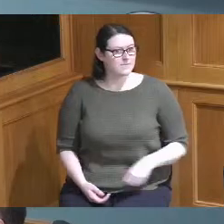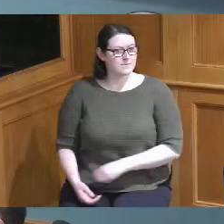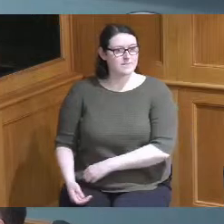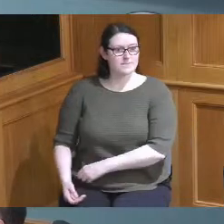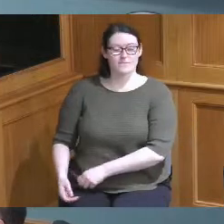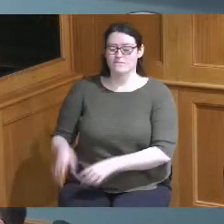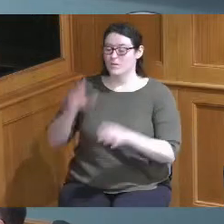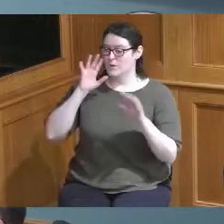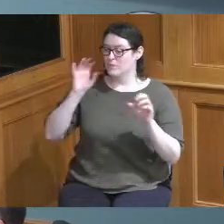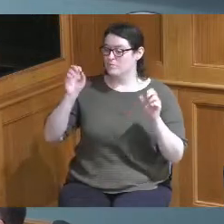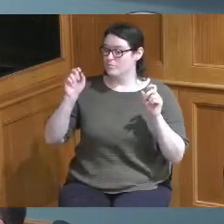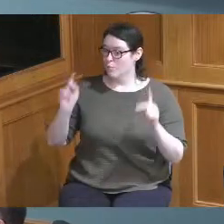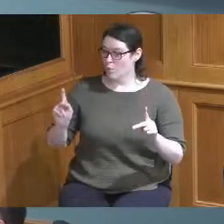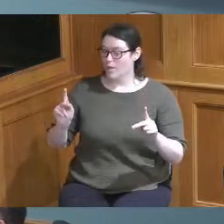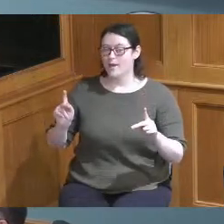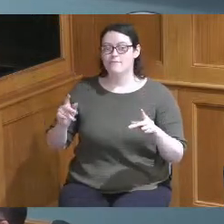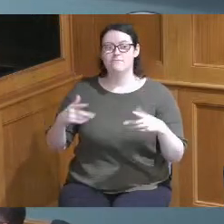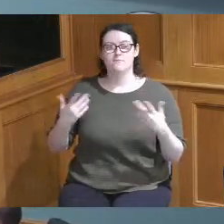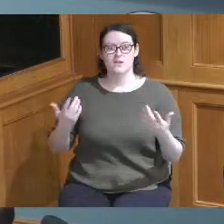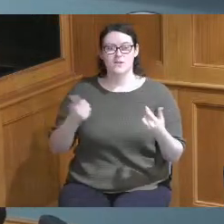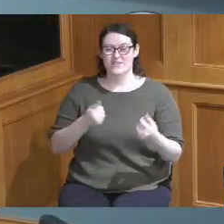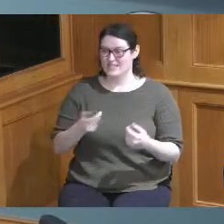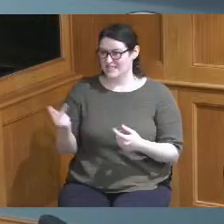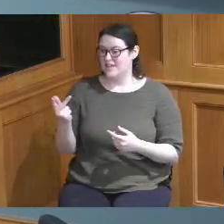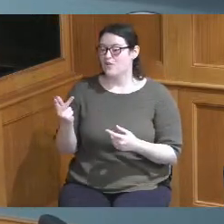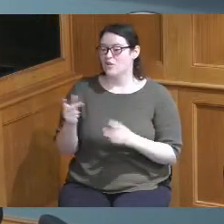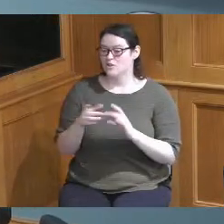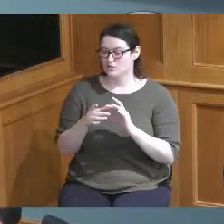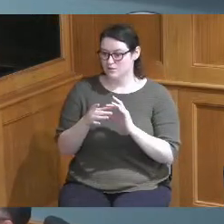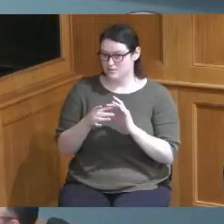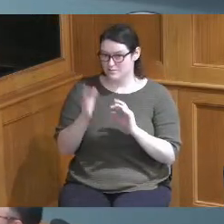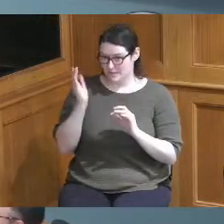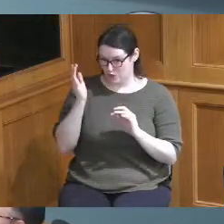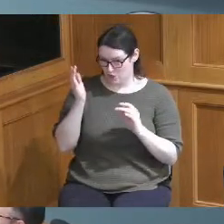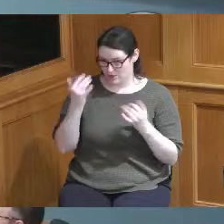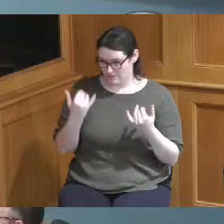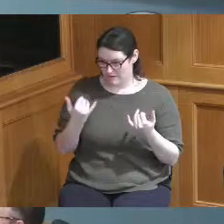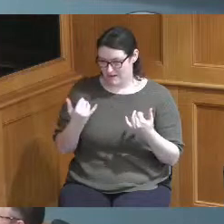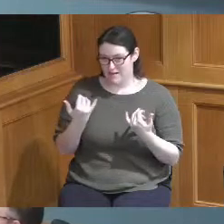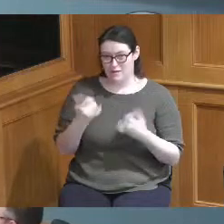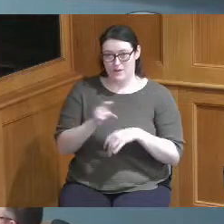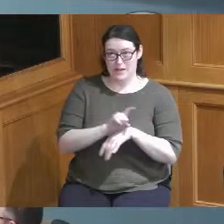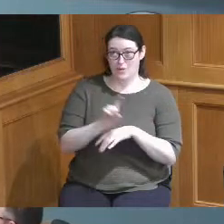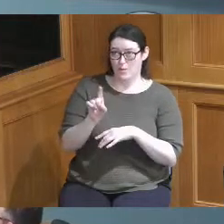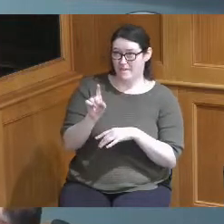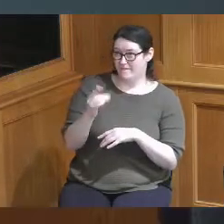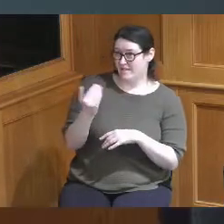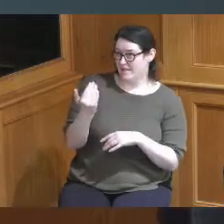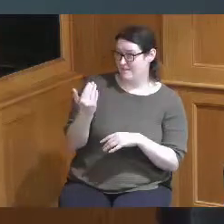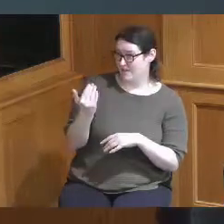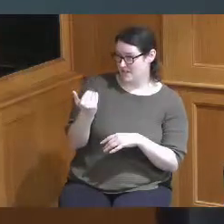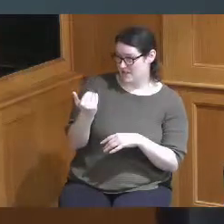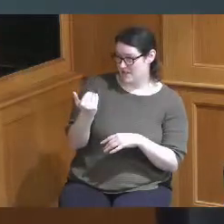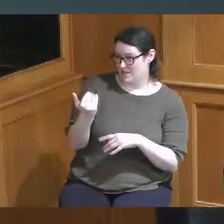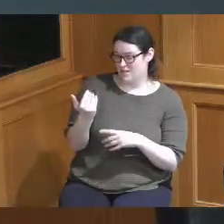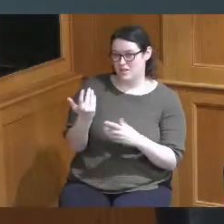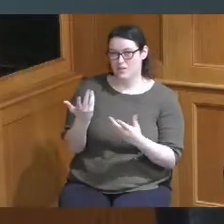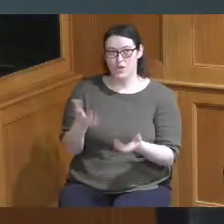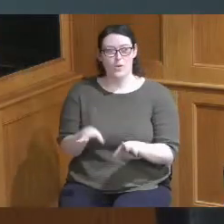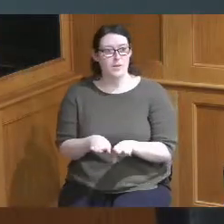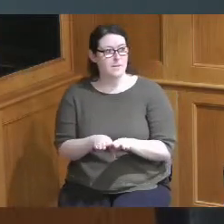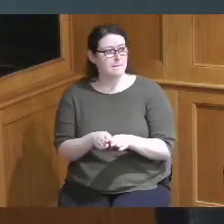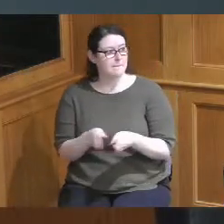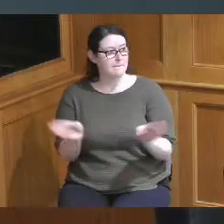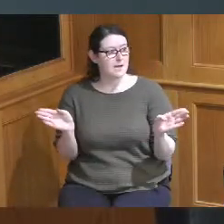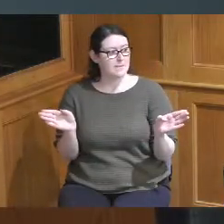Okay, it is, we have several speakers. It's 1:15. Need to ask you about our public hearing. Do we